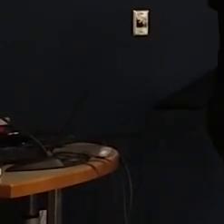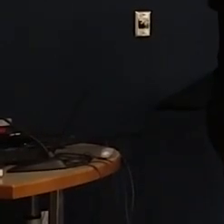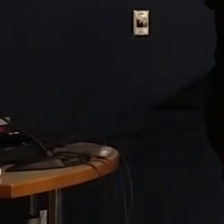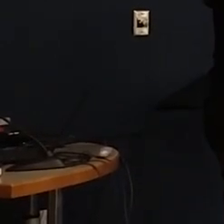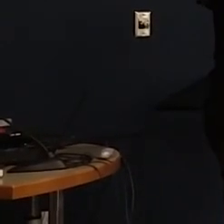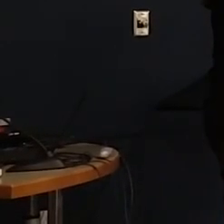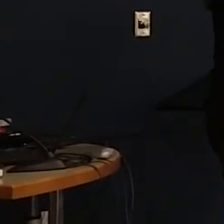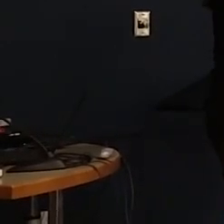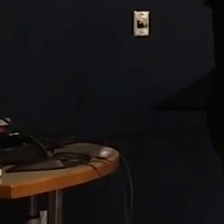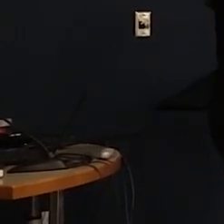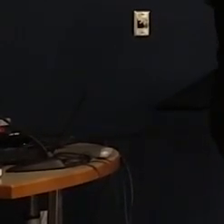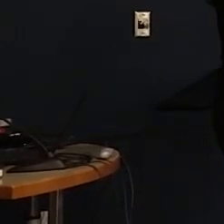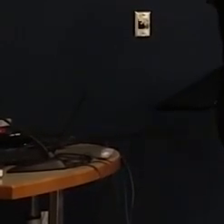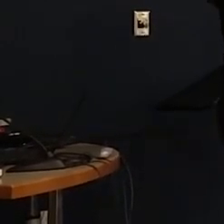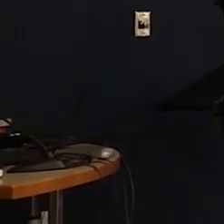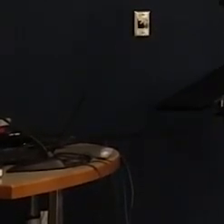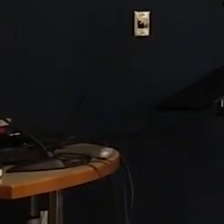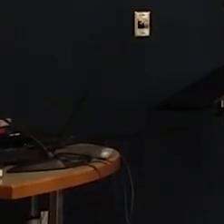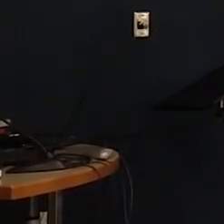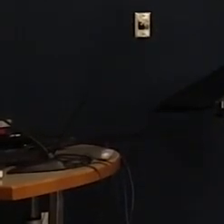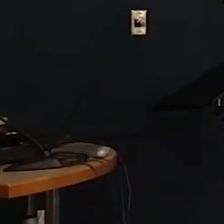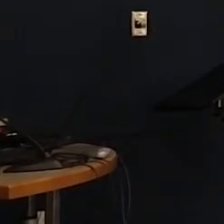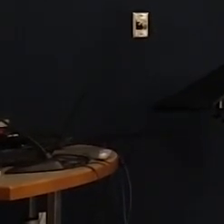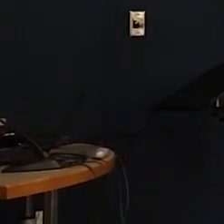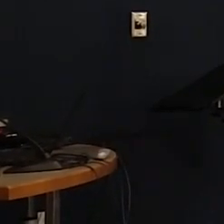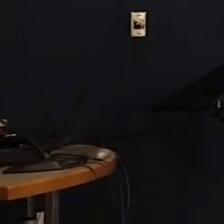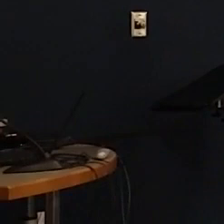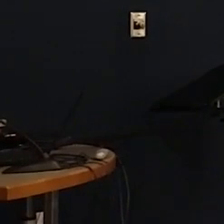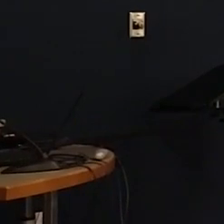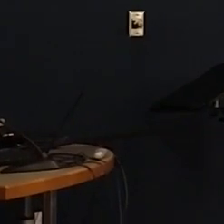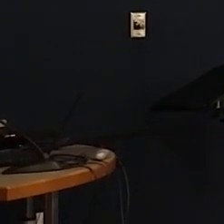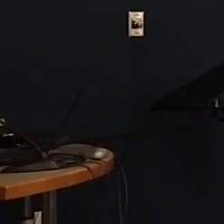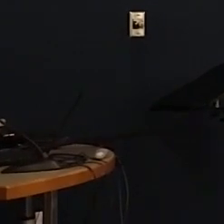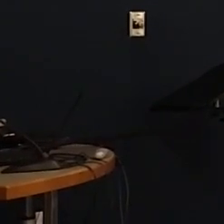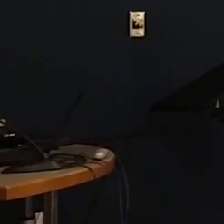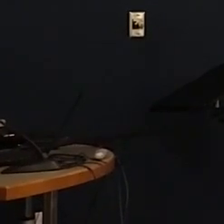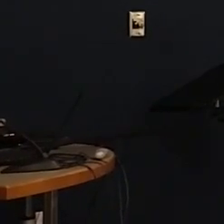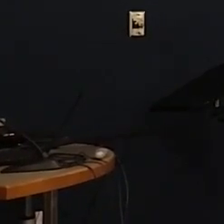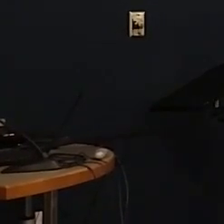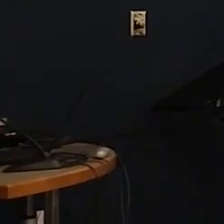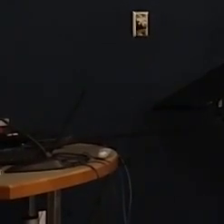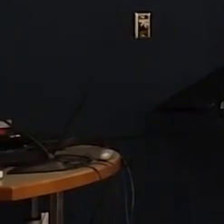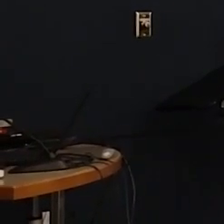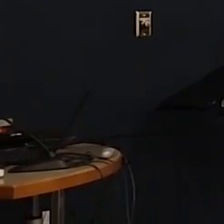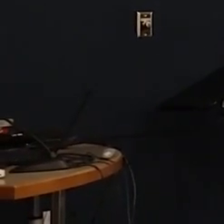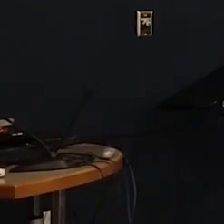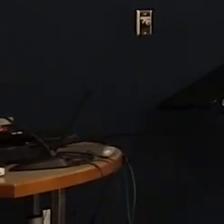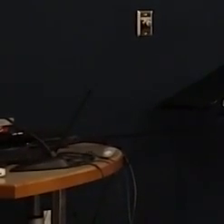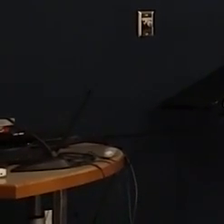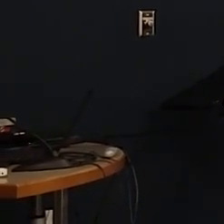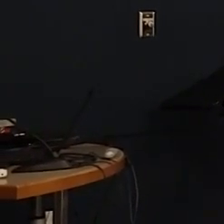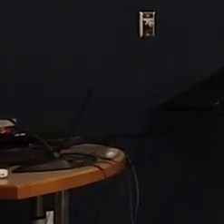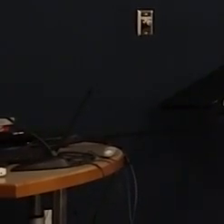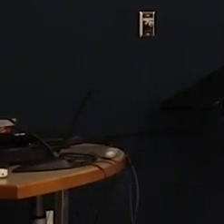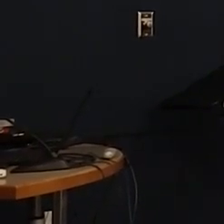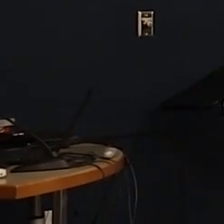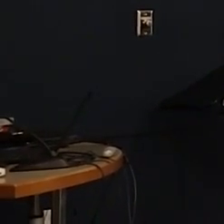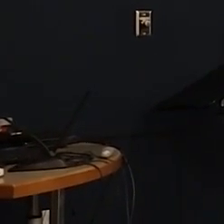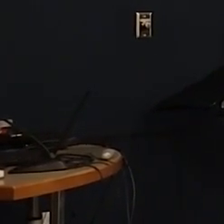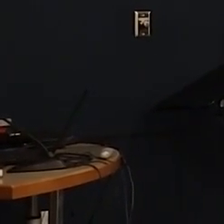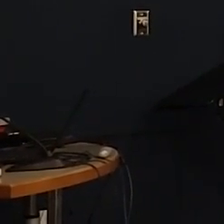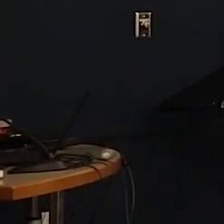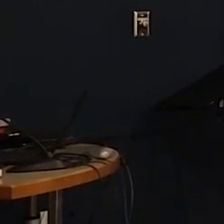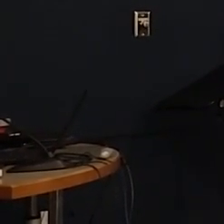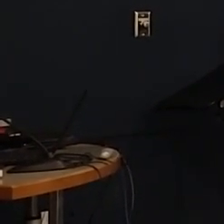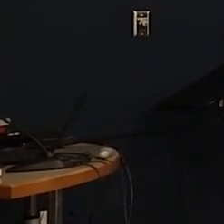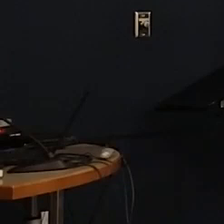Thank y'all so much for being here today. It is so nice to see y'all. I'm Kelly with your Citizens Action Coalition, joined by some of